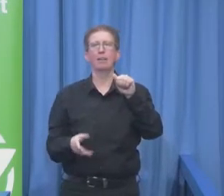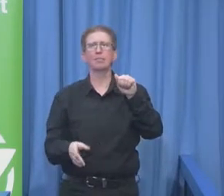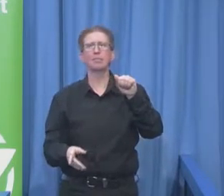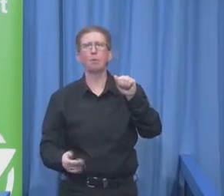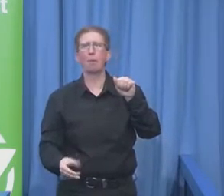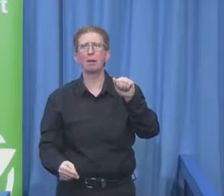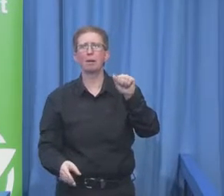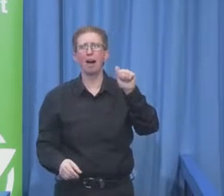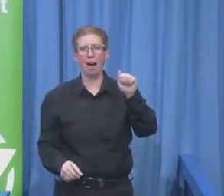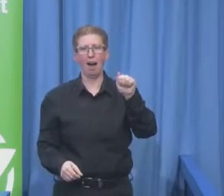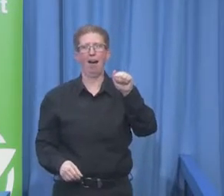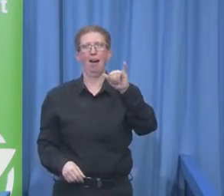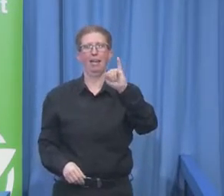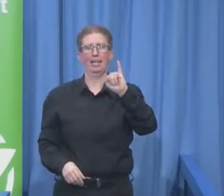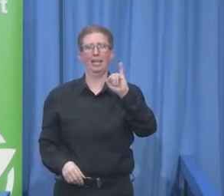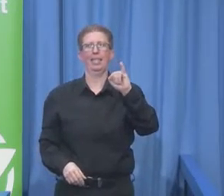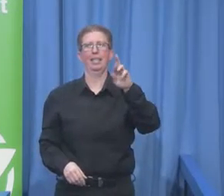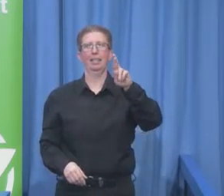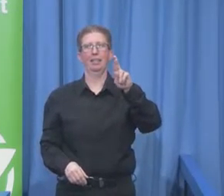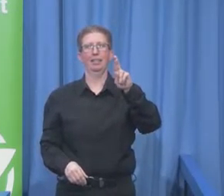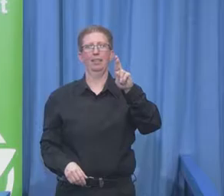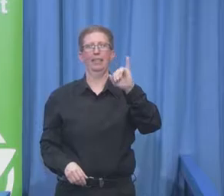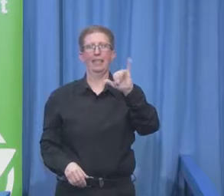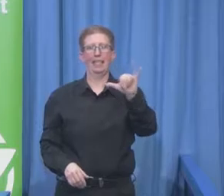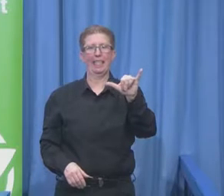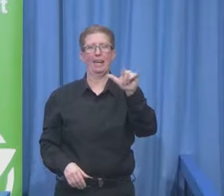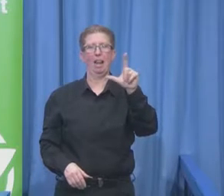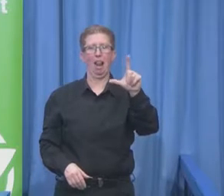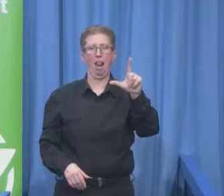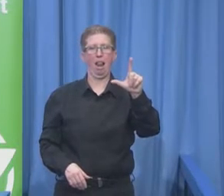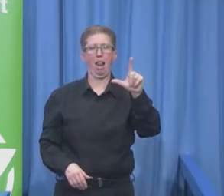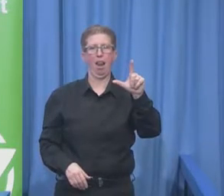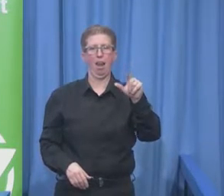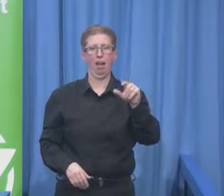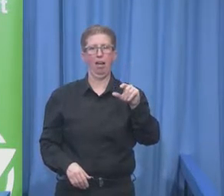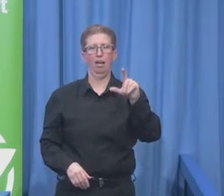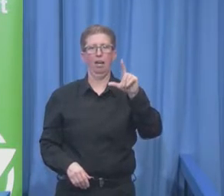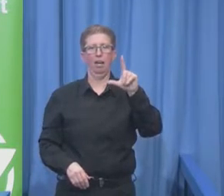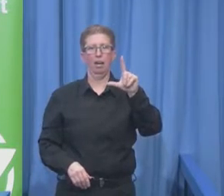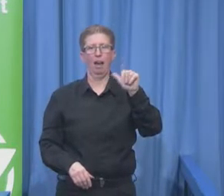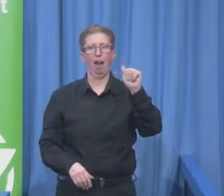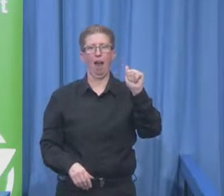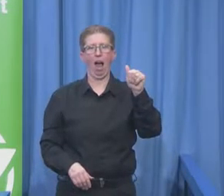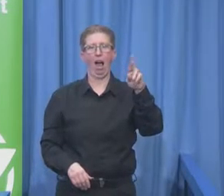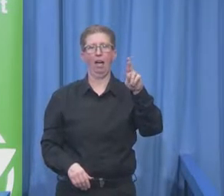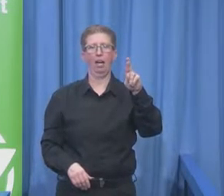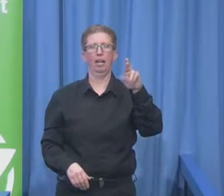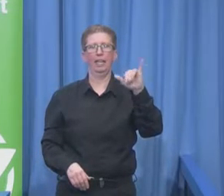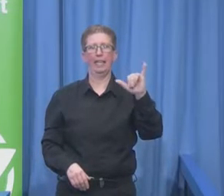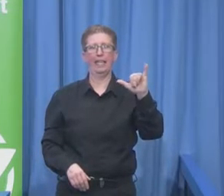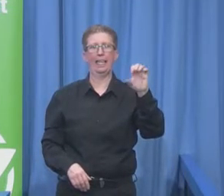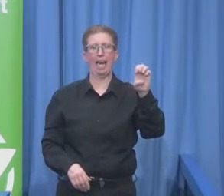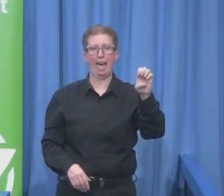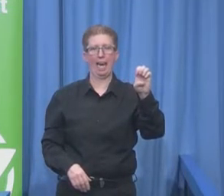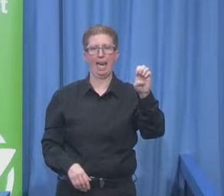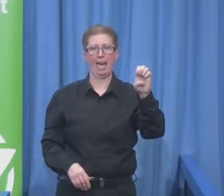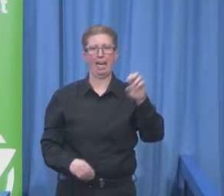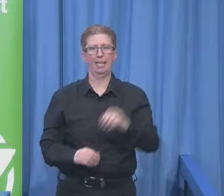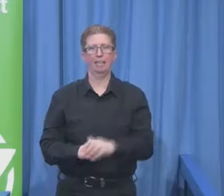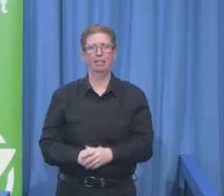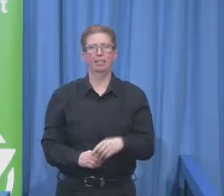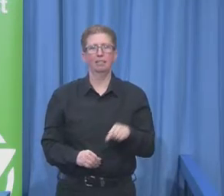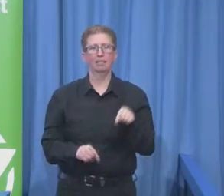poorest islands in the Philippines. One last sheet. We want to continue and to multiply